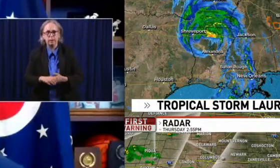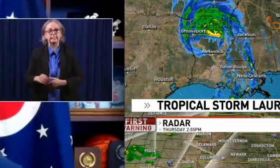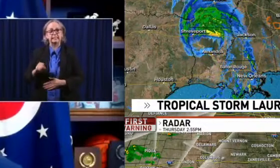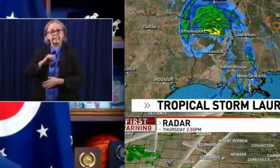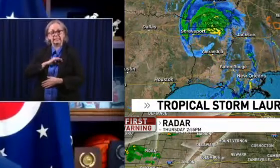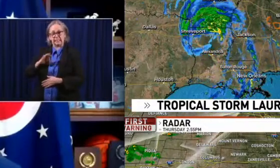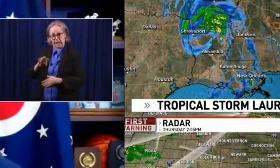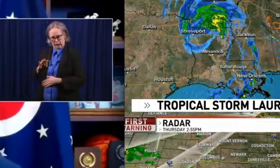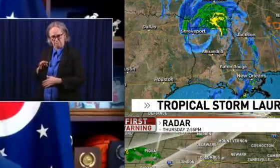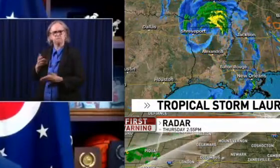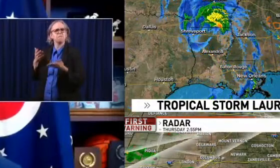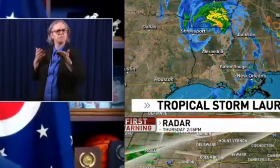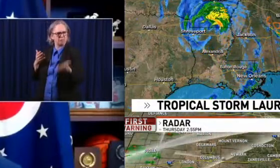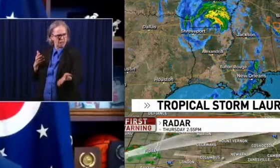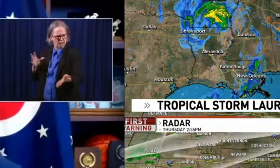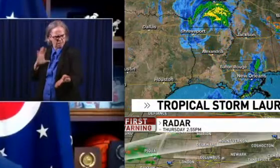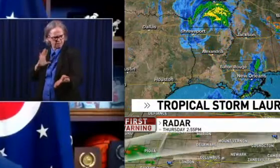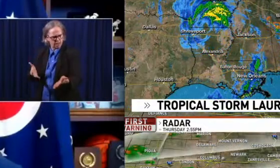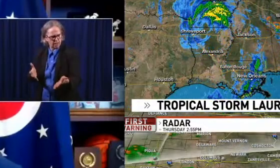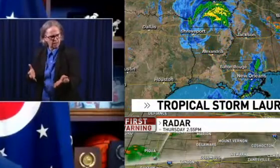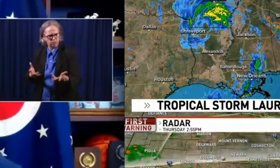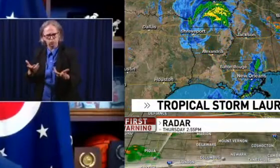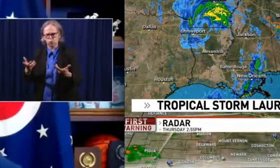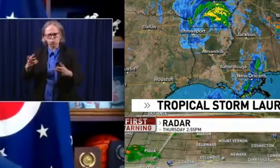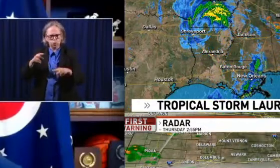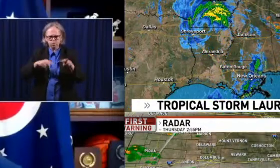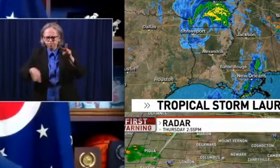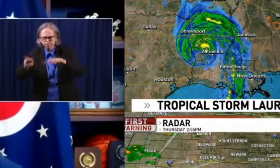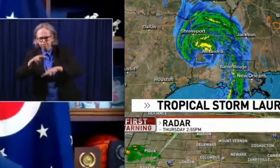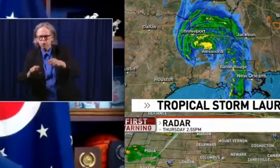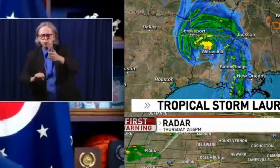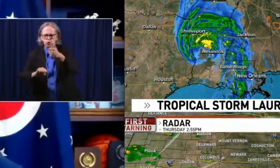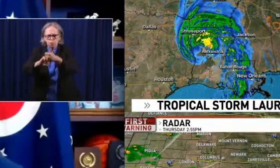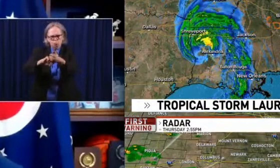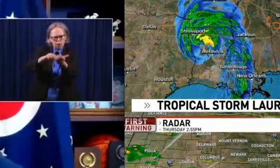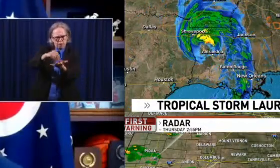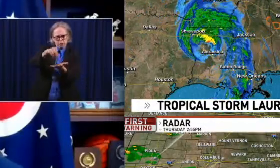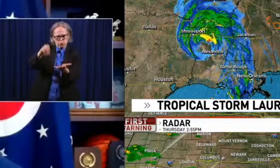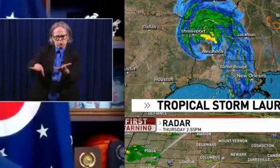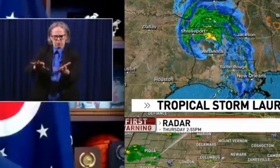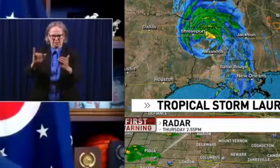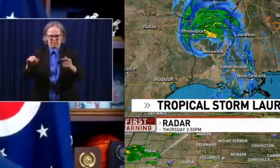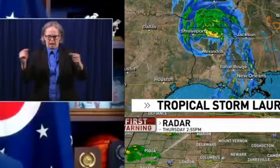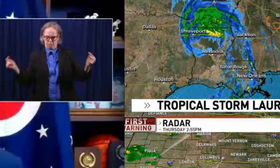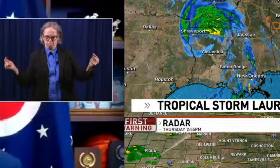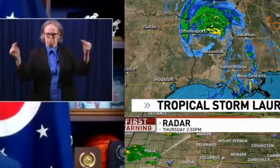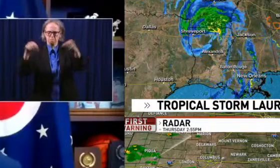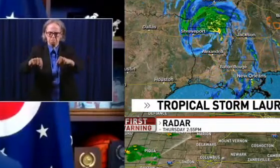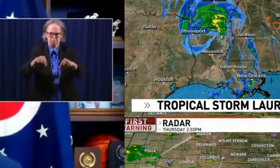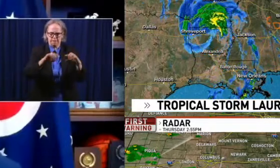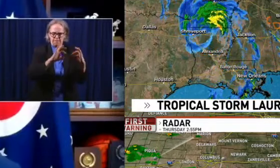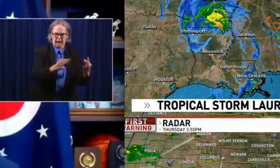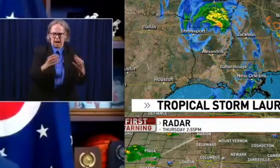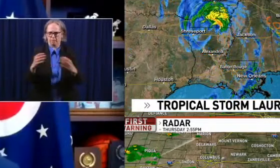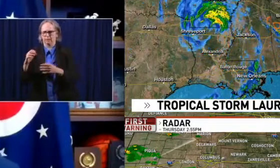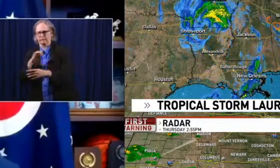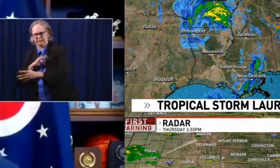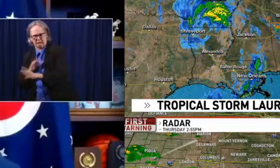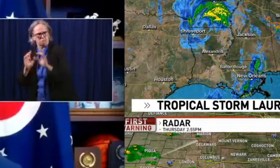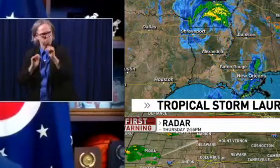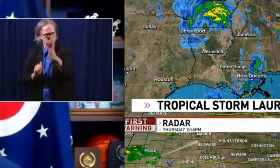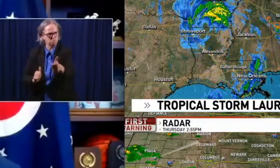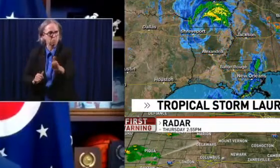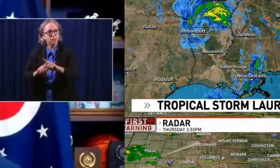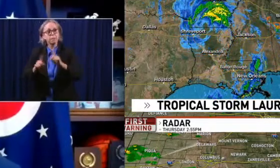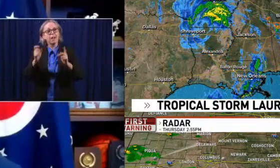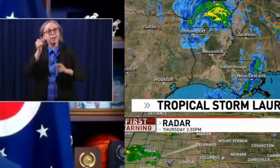that experience for those student athletes and student participants. And that's what we're trying to do here, because we've heard the questions. Well, hey,